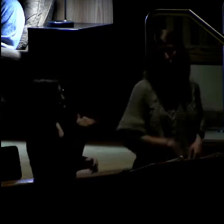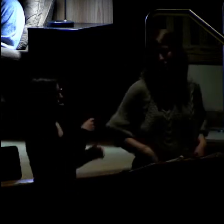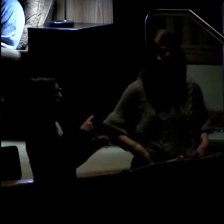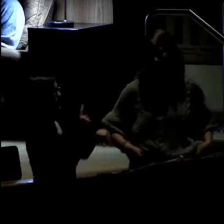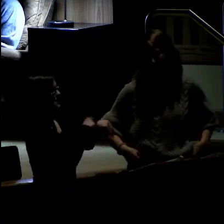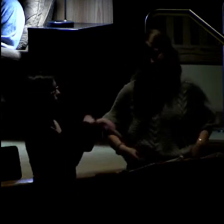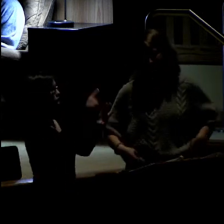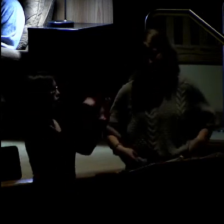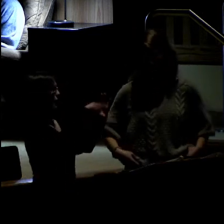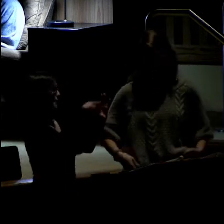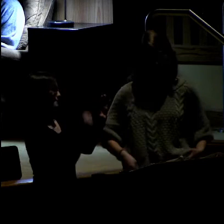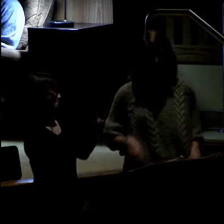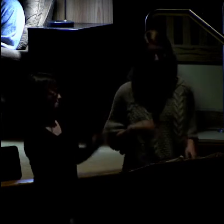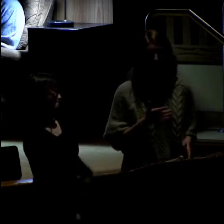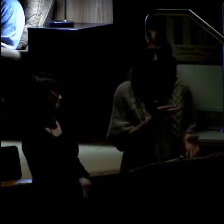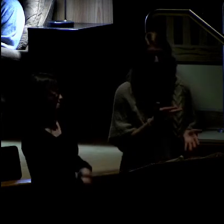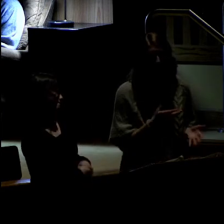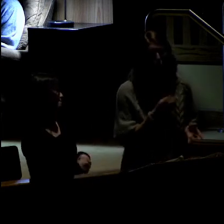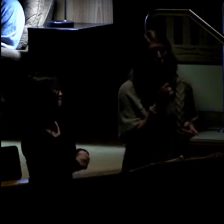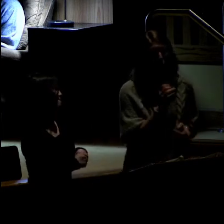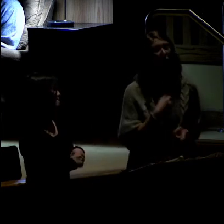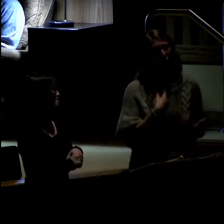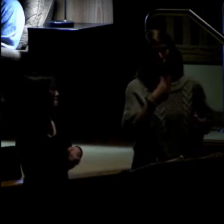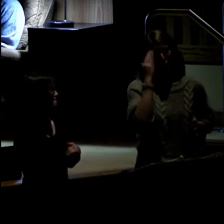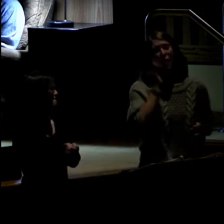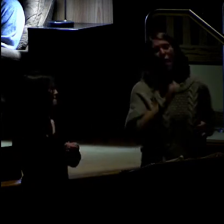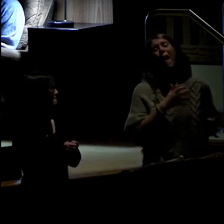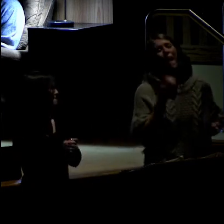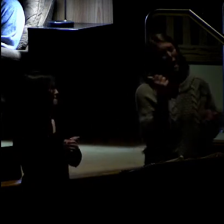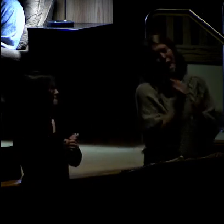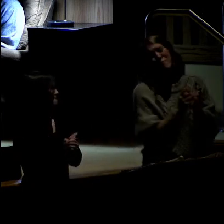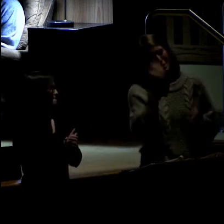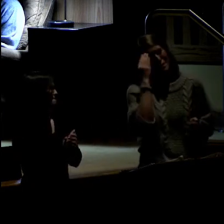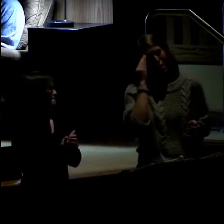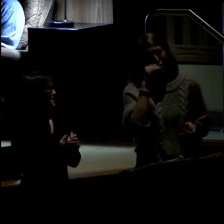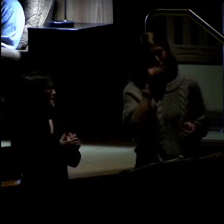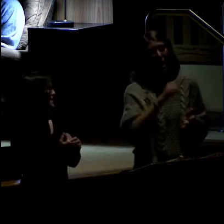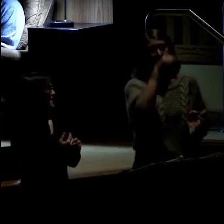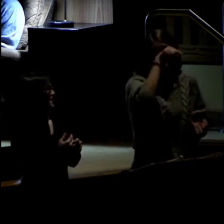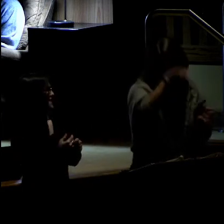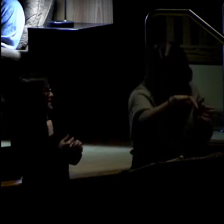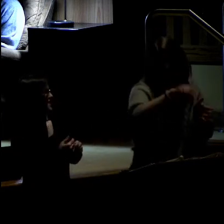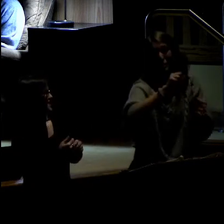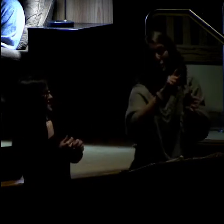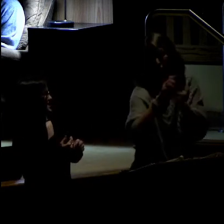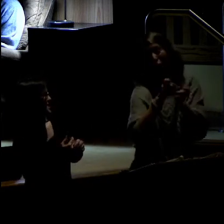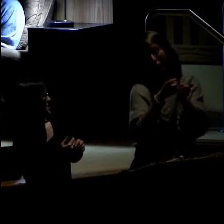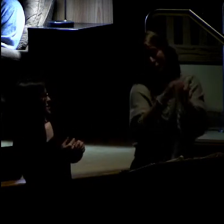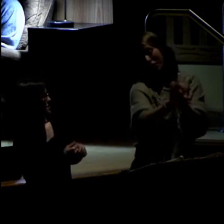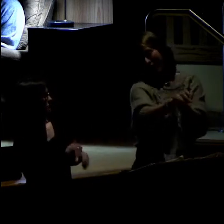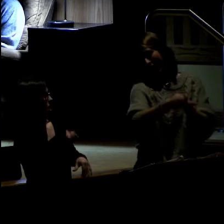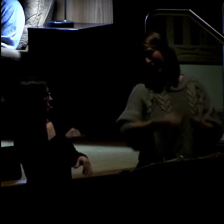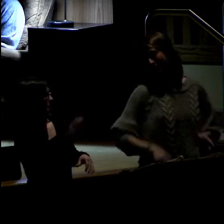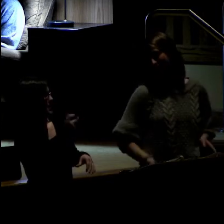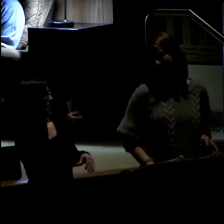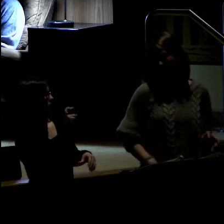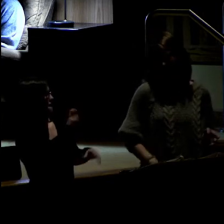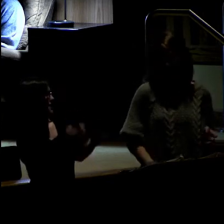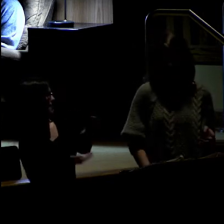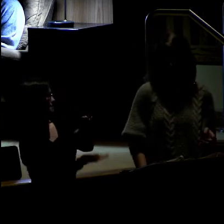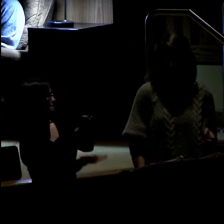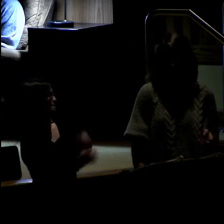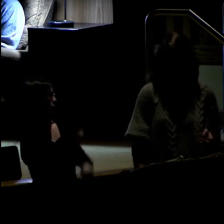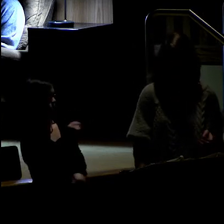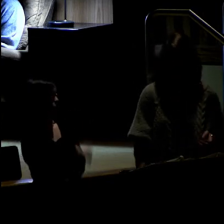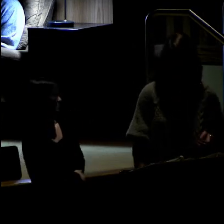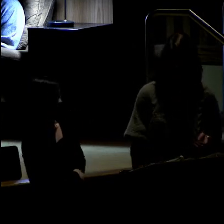clock, Sammy. Yeah, I knew that. Everybody knows that this is the stove control right over here. That's the oven, sweetie. I've